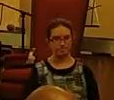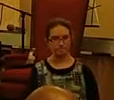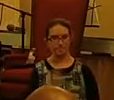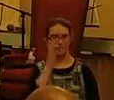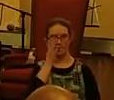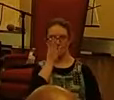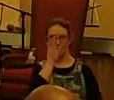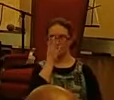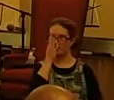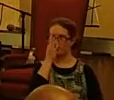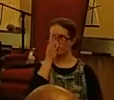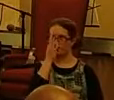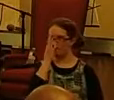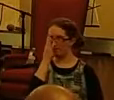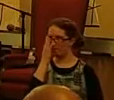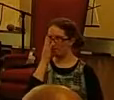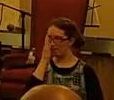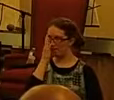Amen.